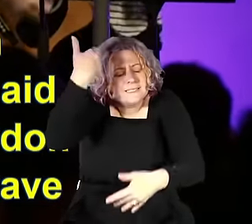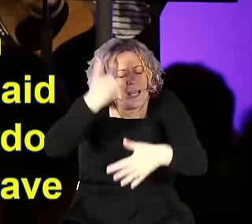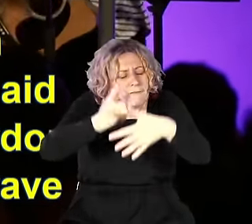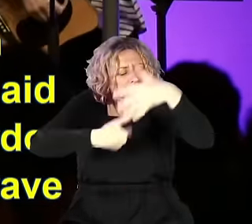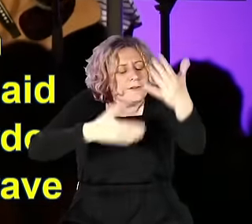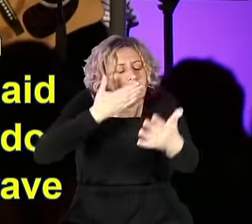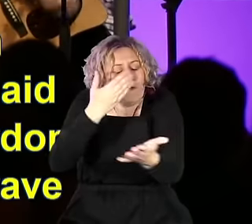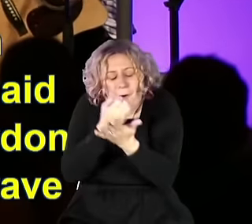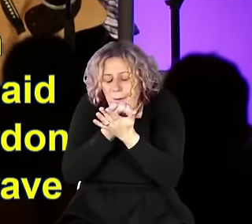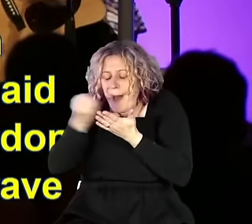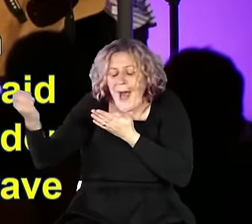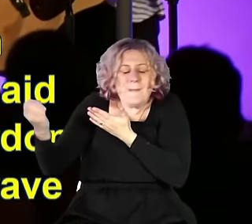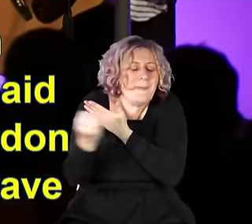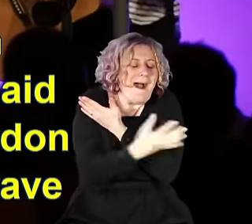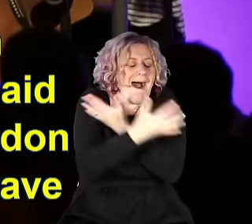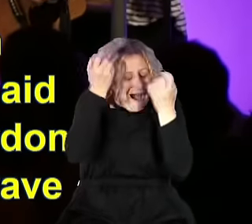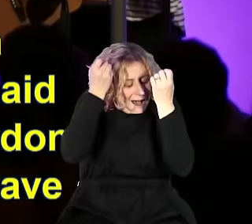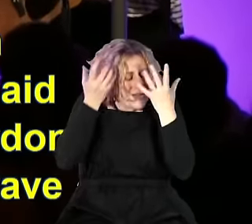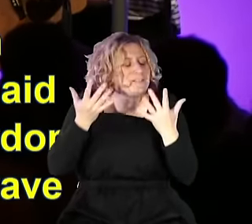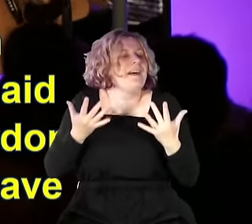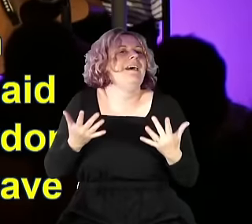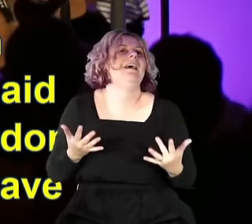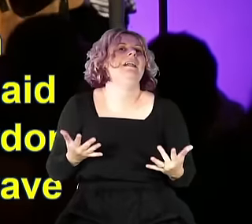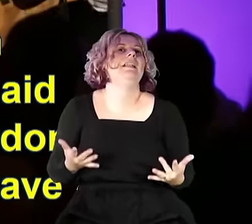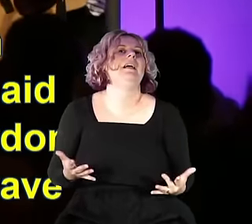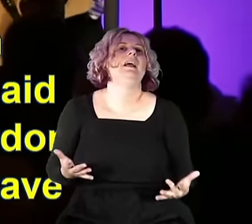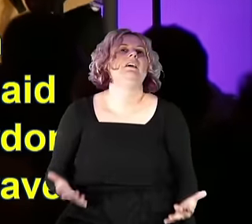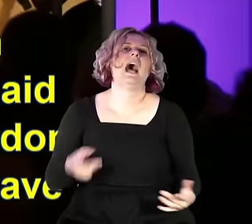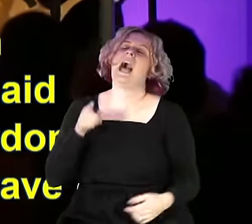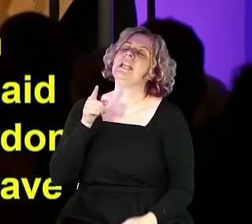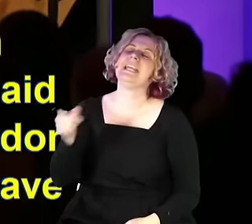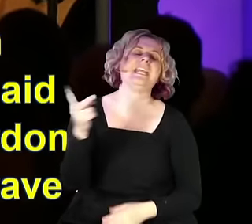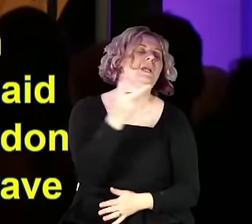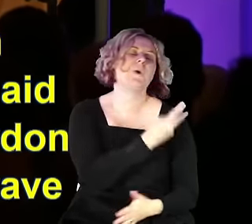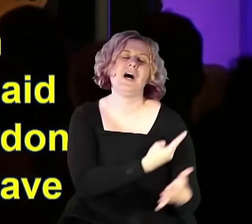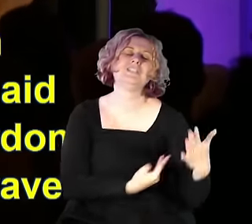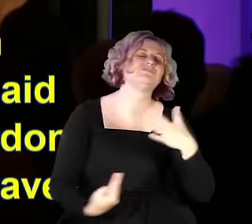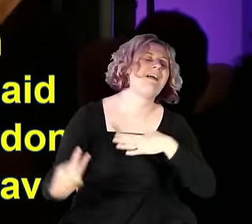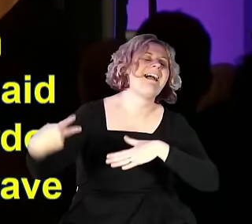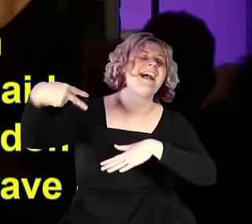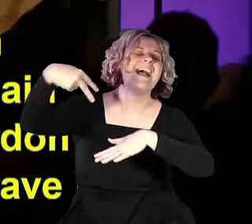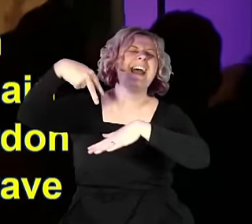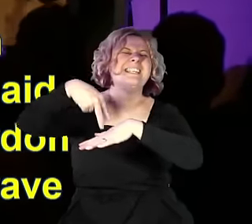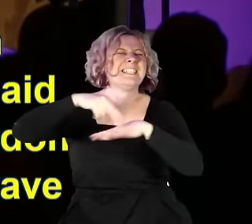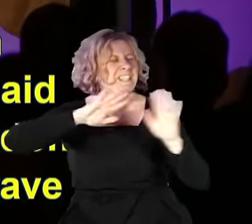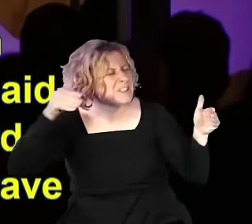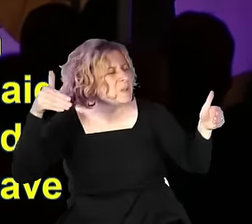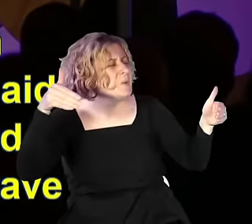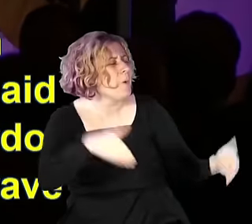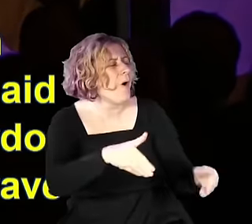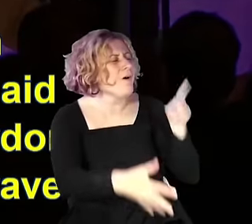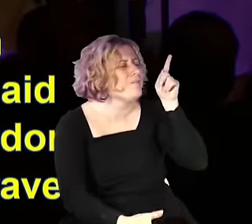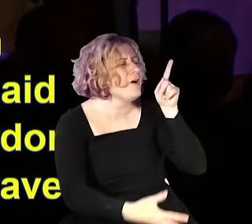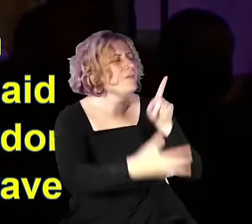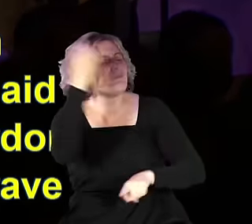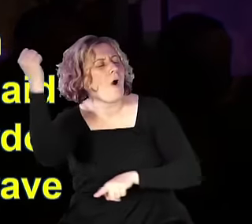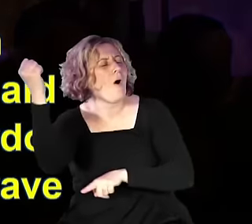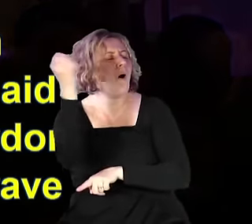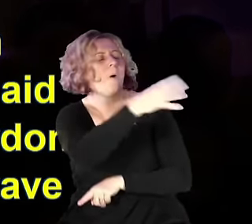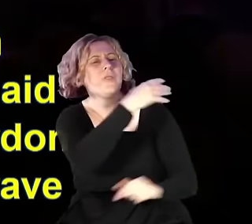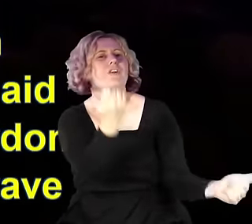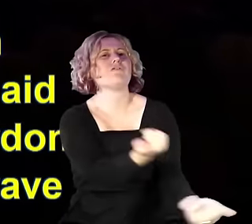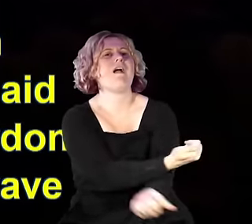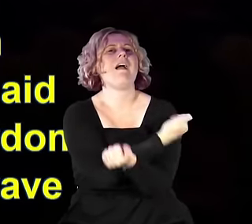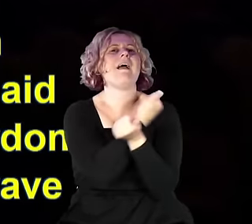and suffered for my pardon, and he was raised to